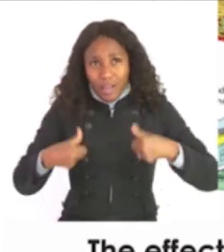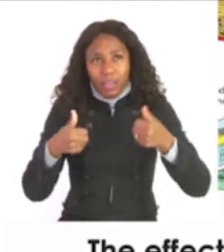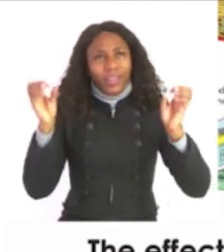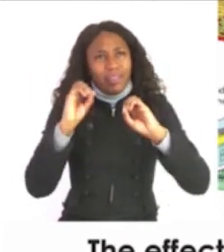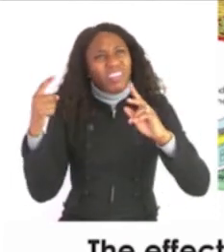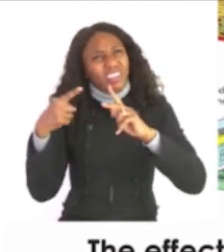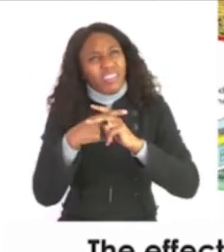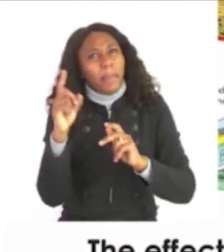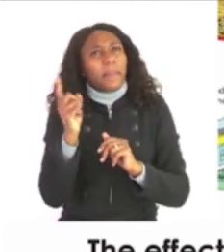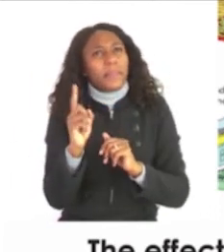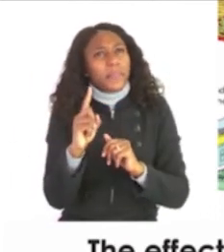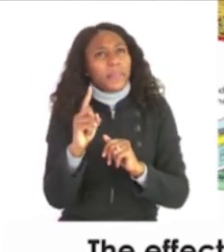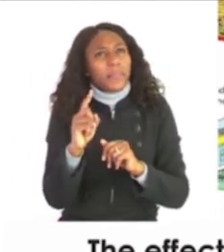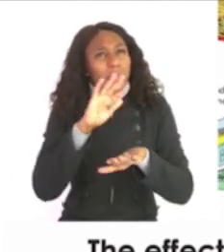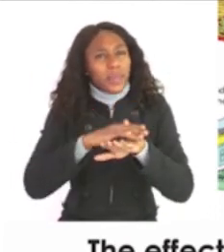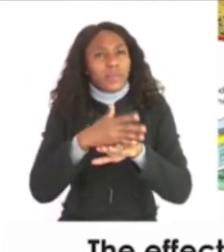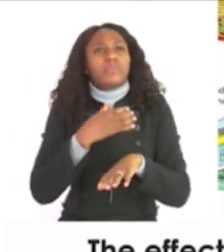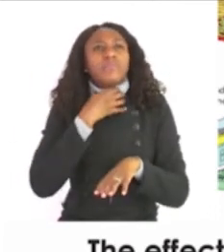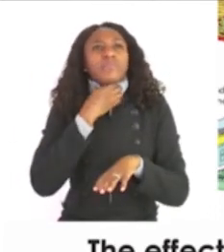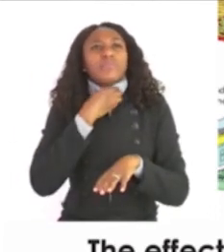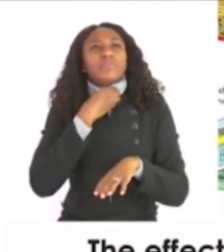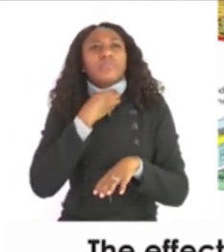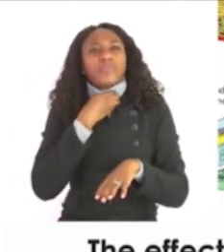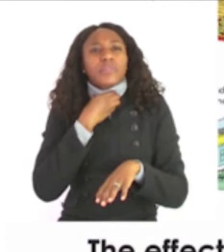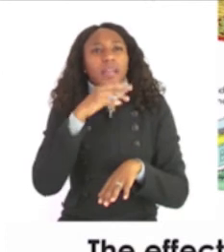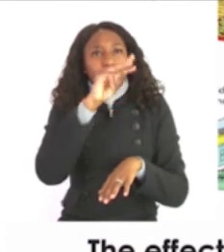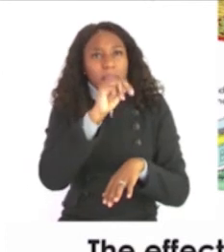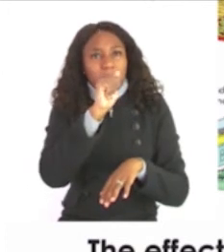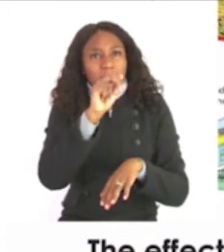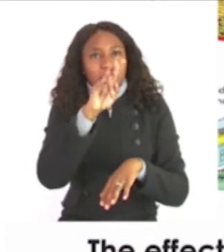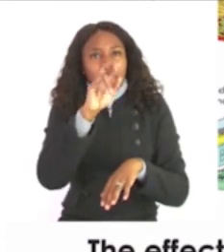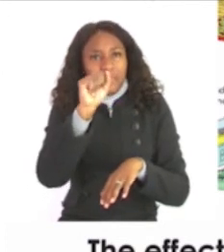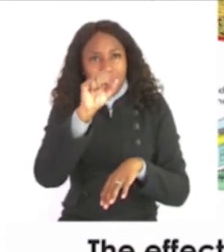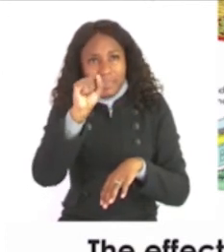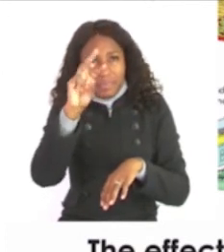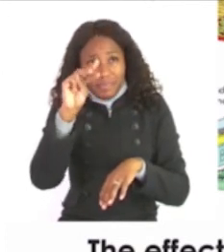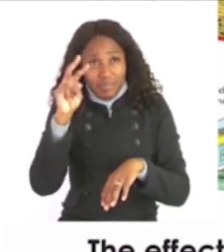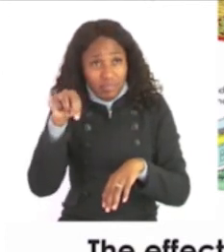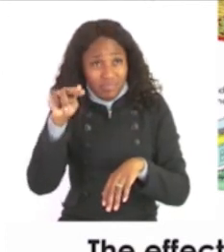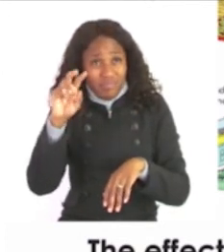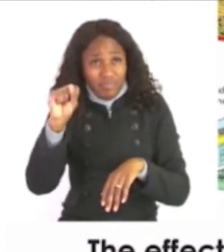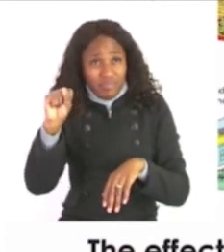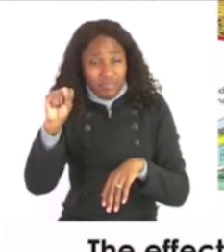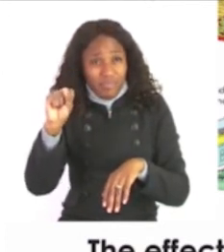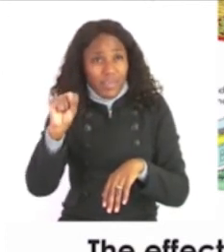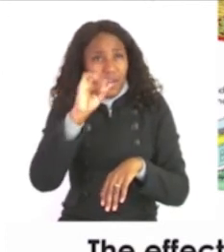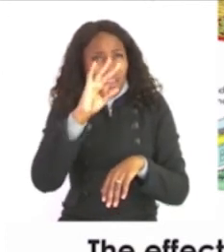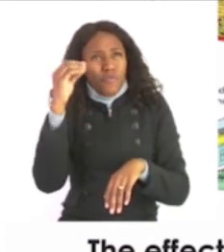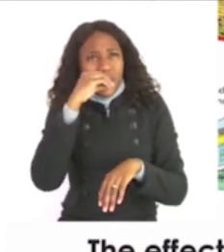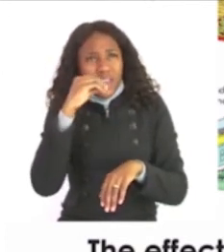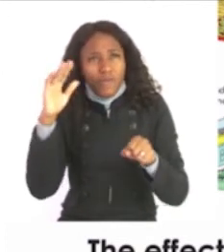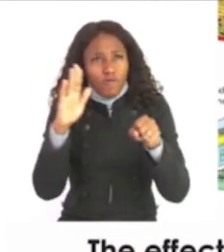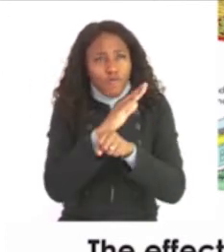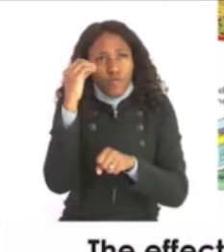food. For example, goiter and marasmus. So what happens when you don't eat a balanced